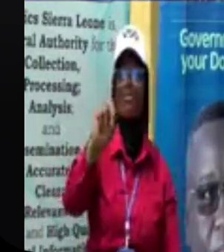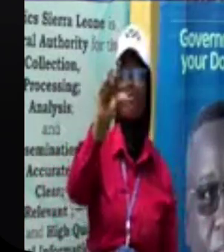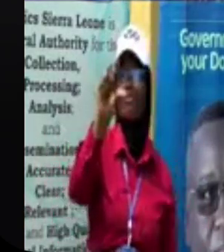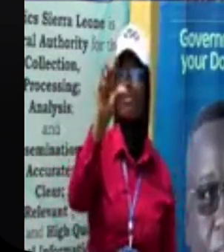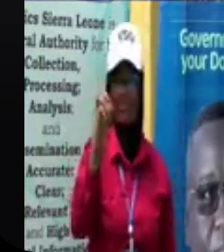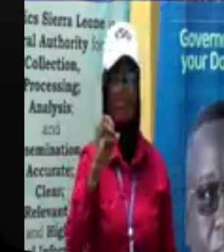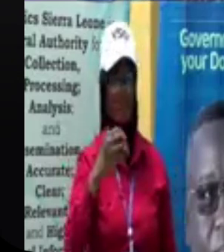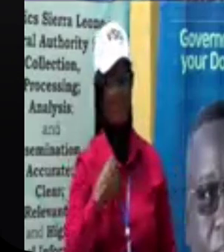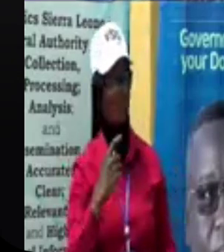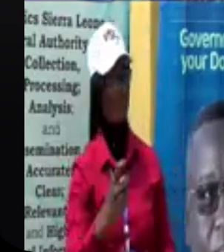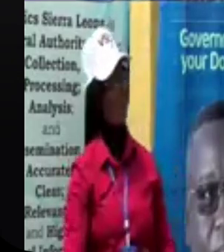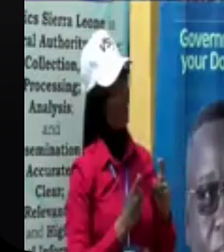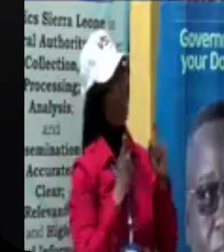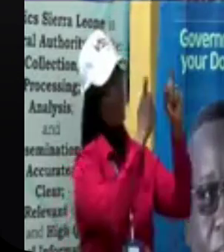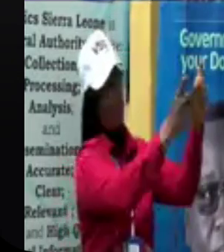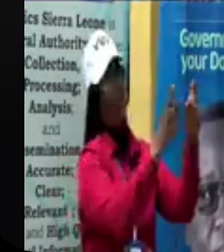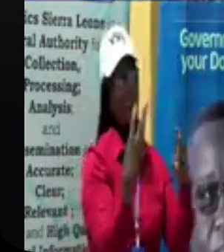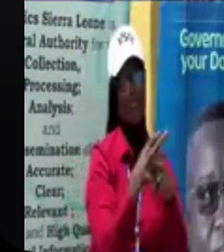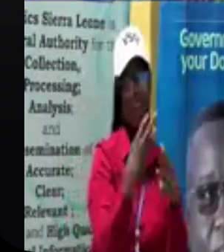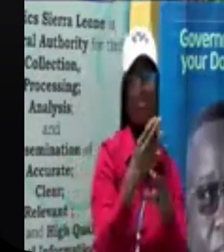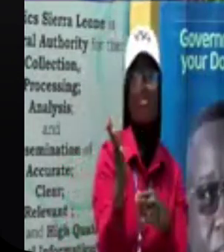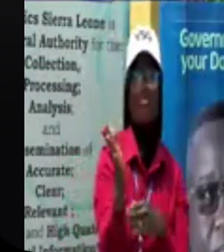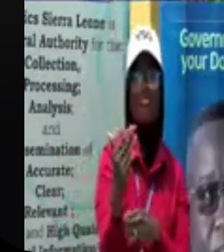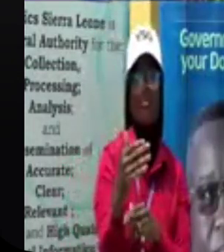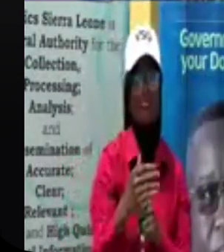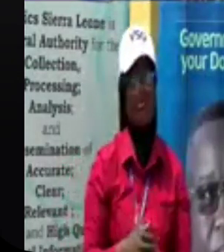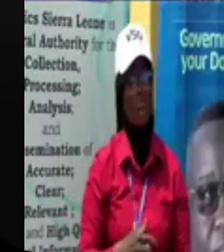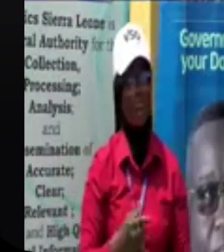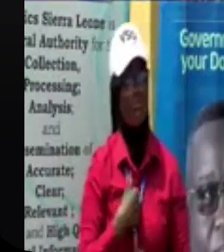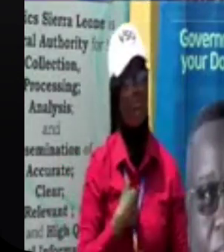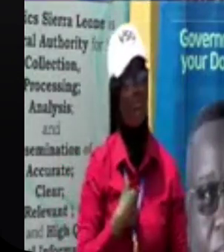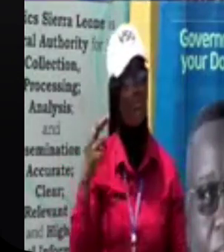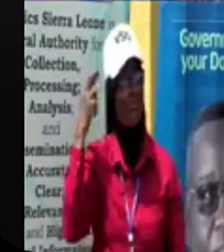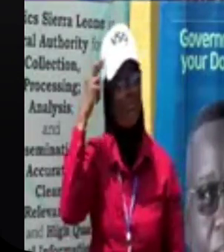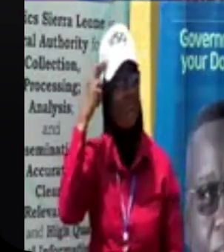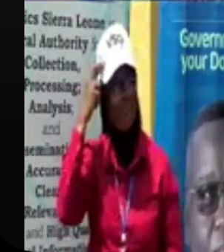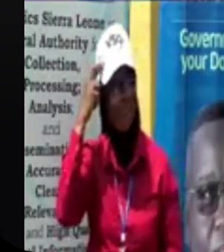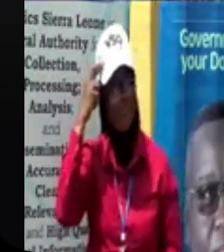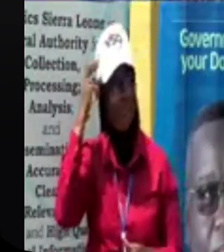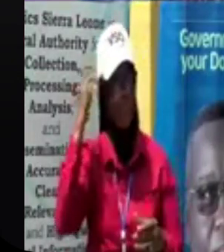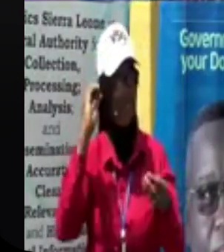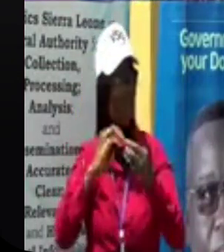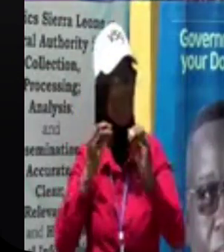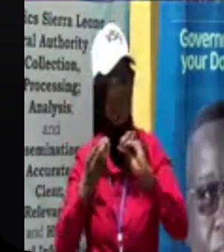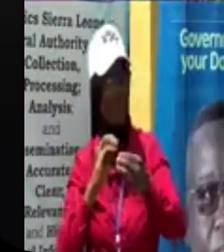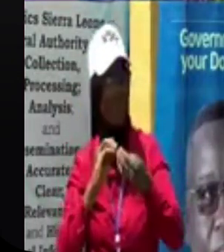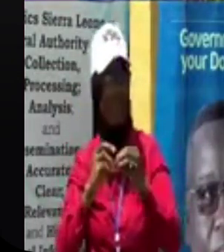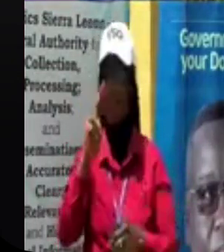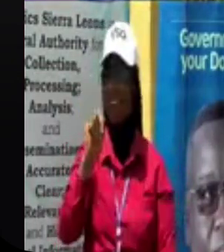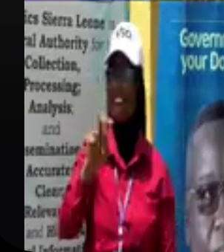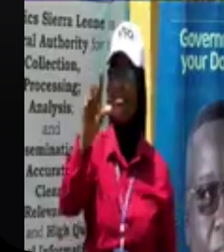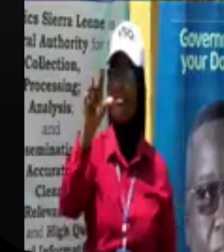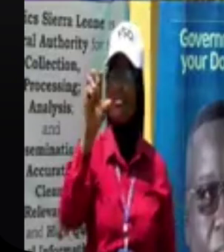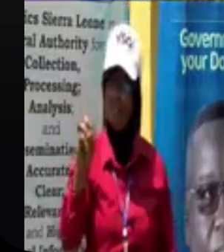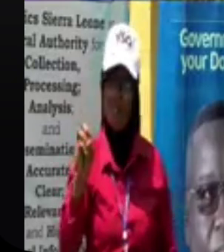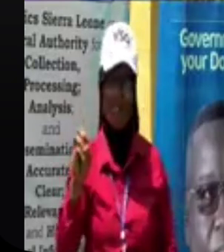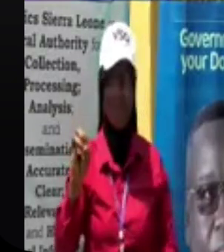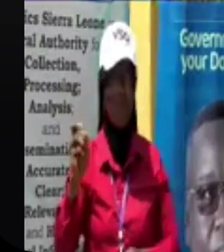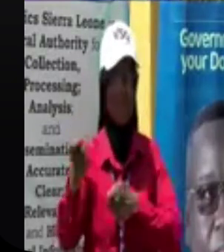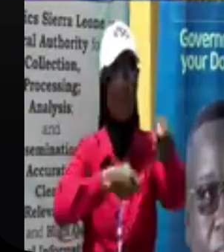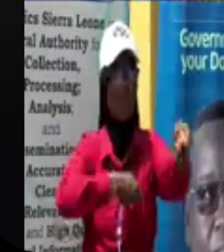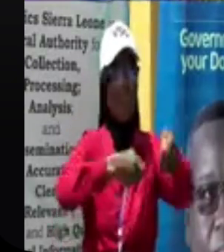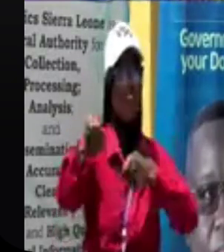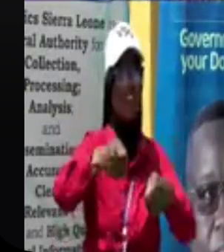will give by a minister. I think we current number of NGOs where they operate now, Kambia, they